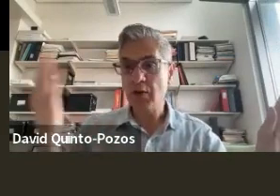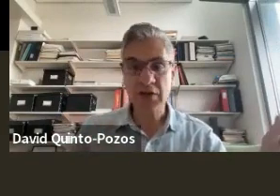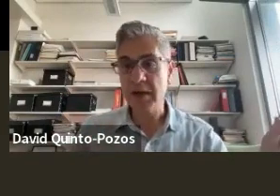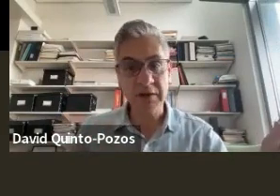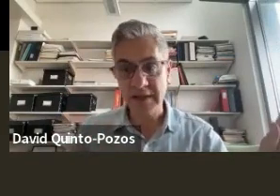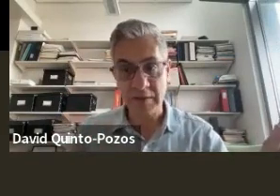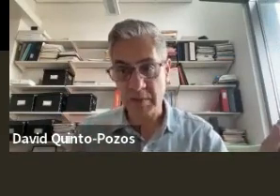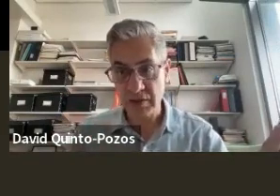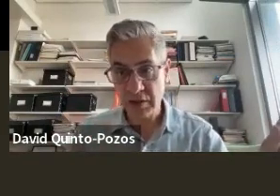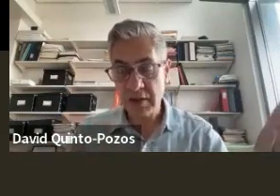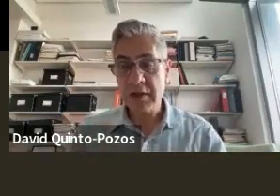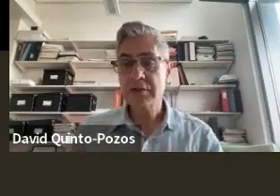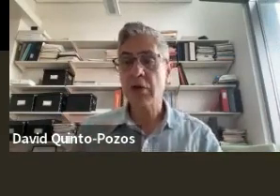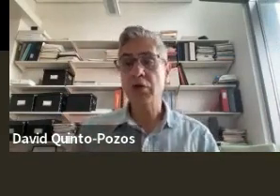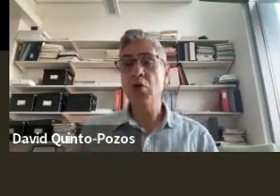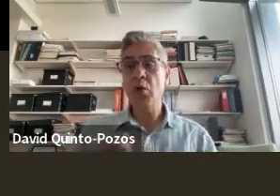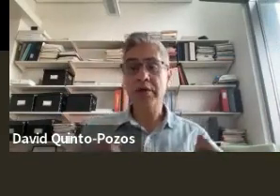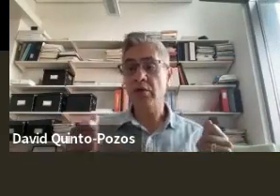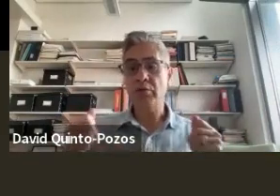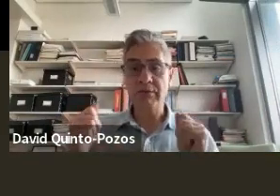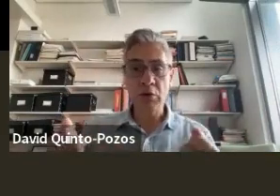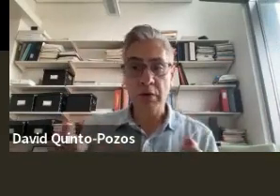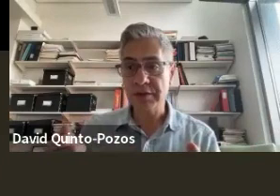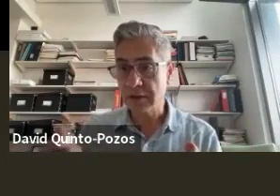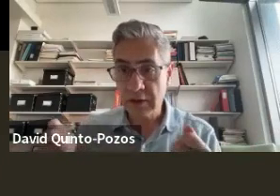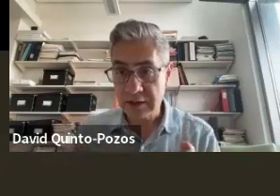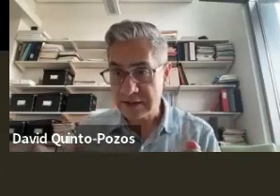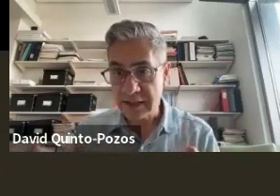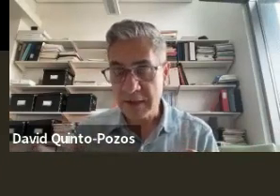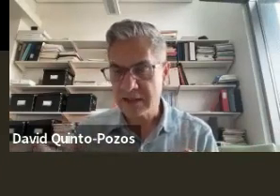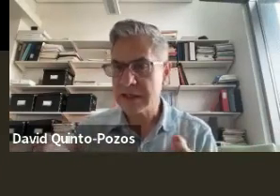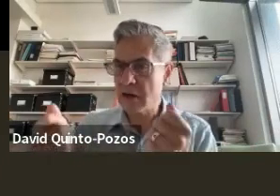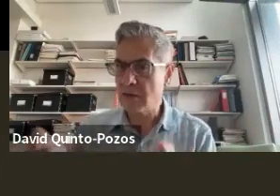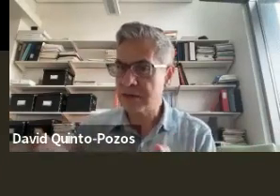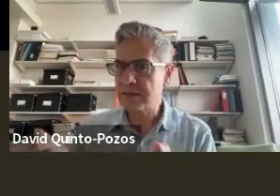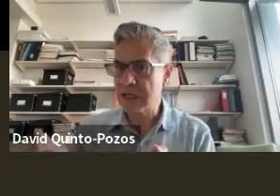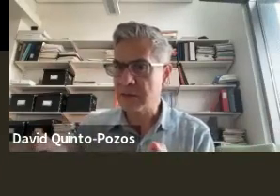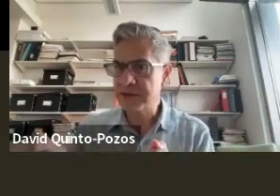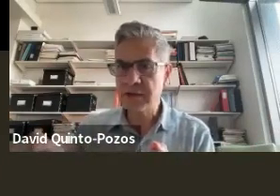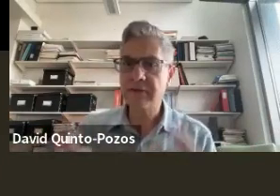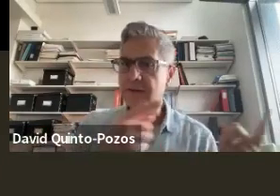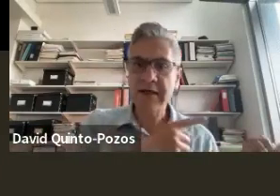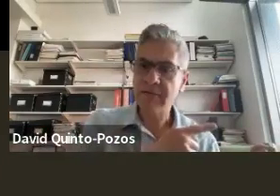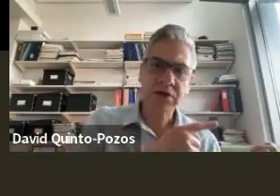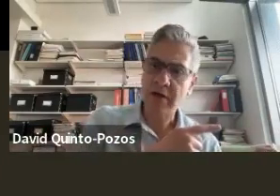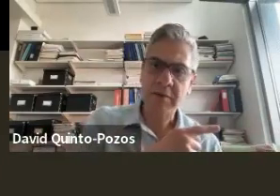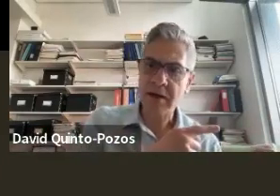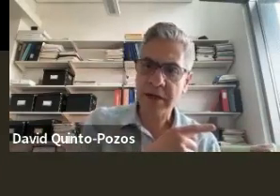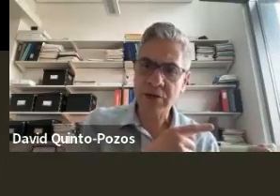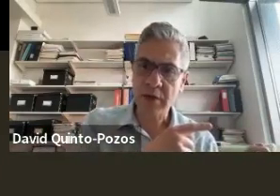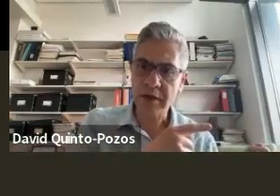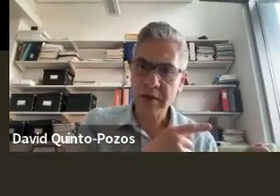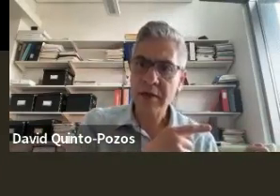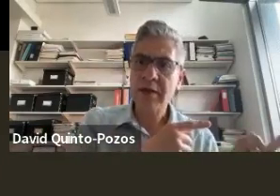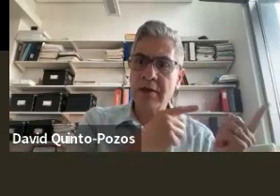even though it's going to be on the second page. So you don't want your reviewer to look at the second page and say, oh, there's some tables that they never talked about on